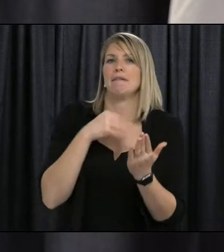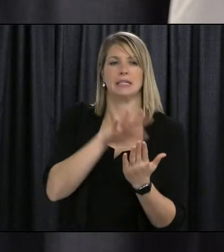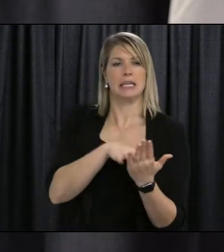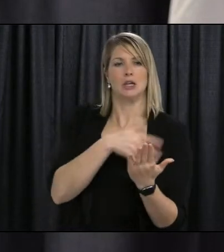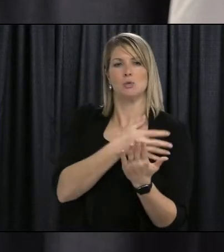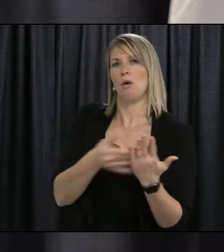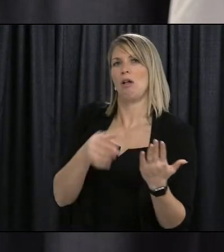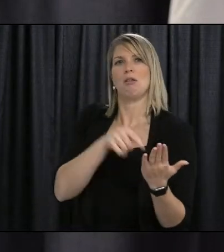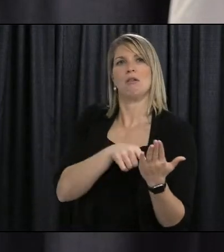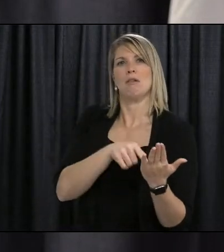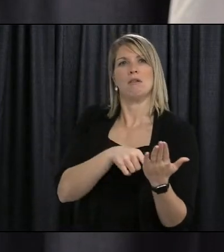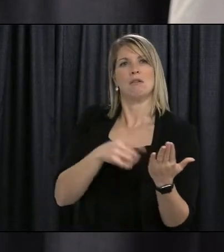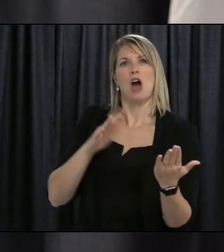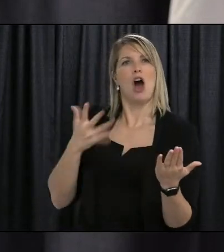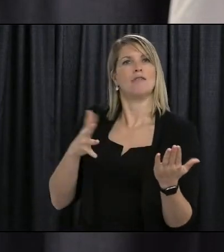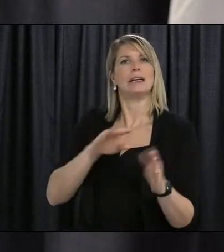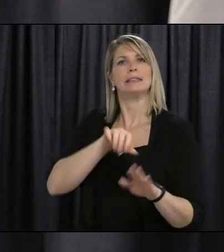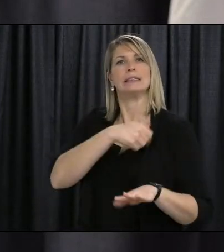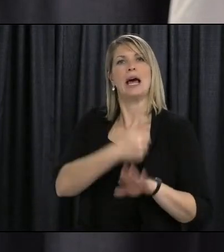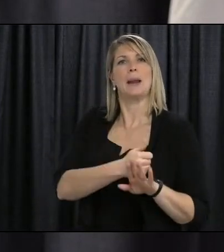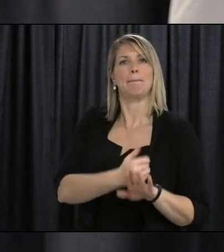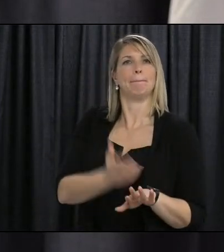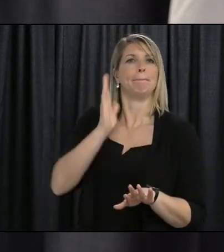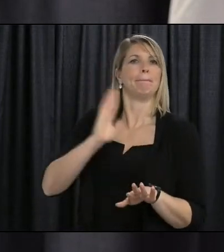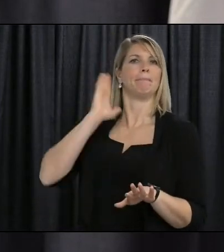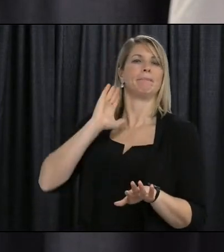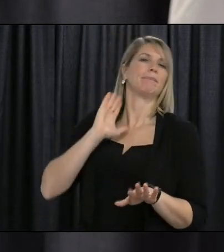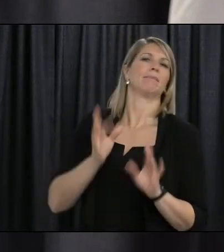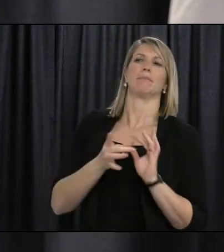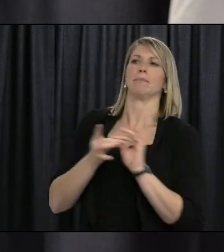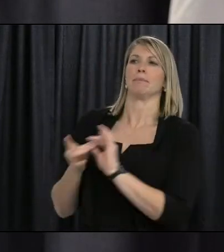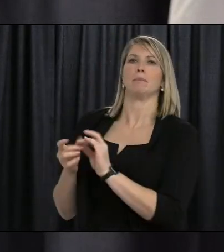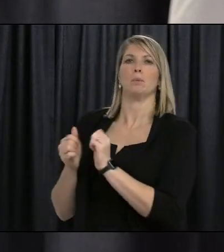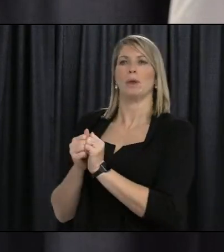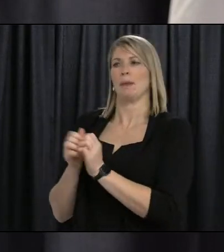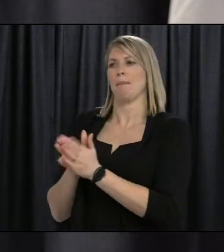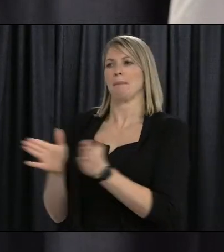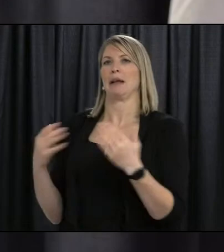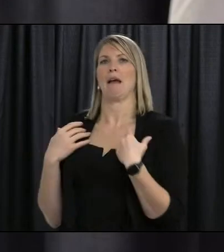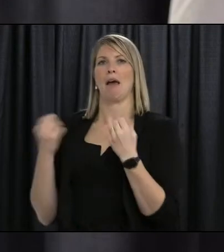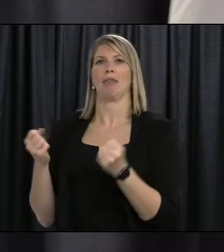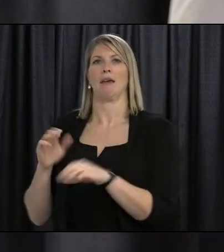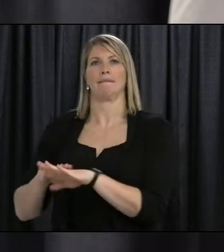our return-to-school plan as coordinated with public health advice.